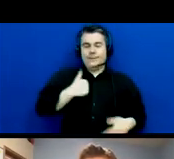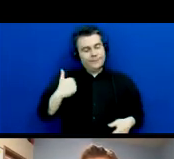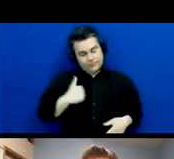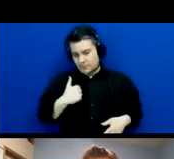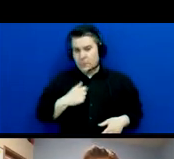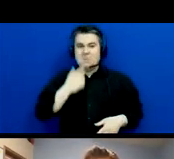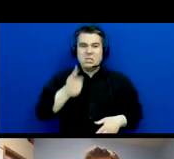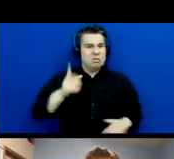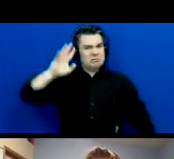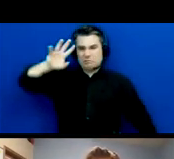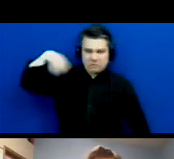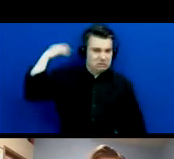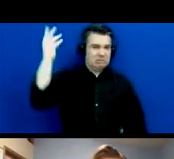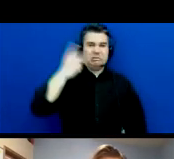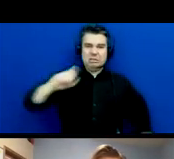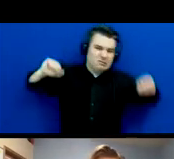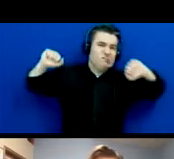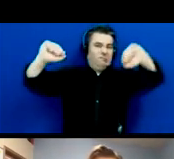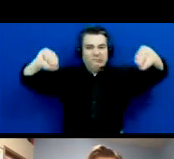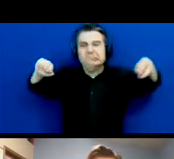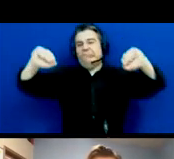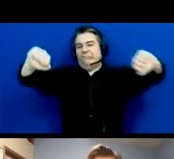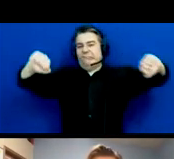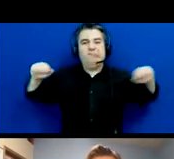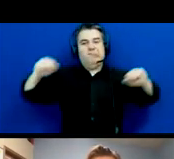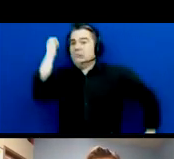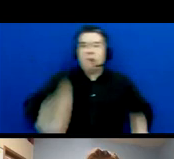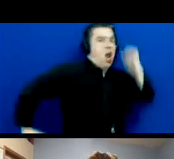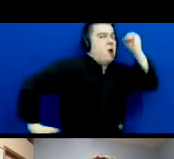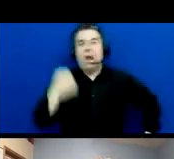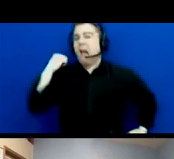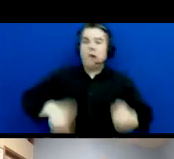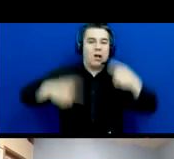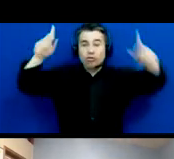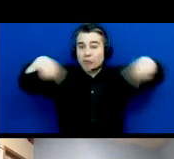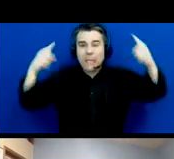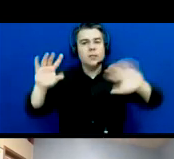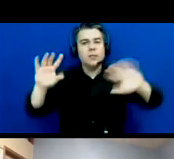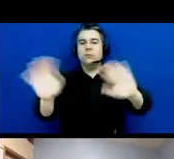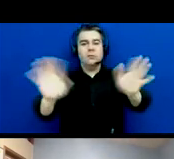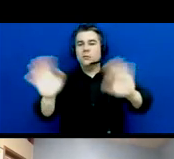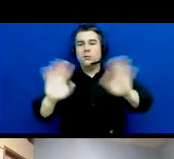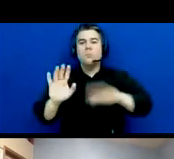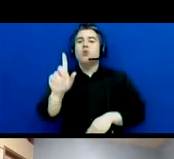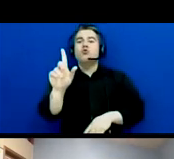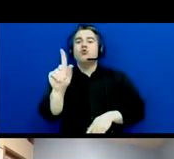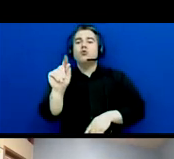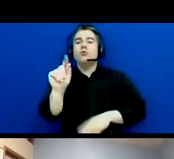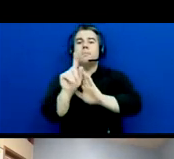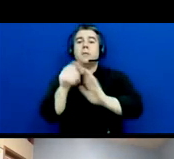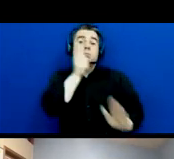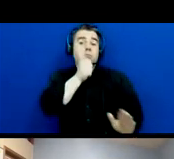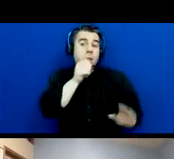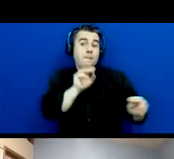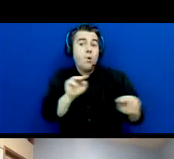to go crazy and start exercising like a beast if that's not you, but can you move at least 20 minutes a day? The way that your